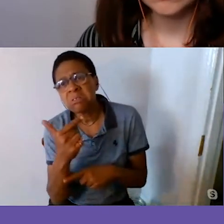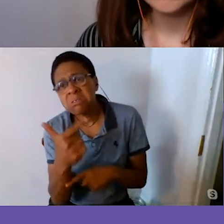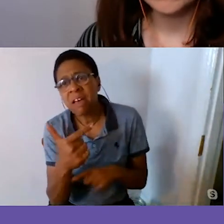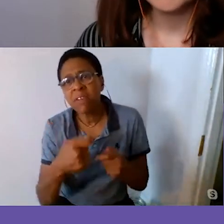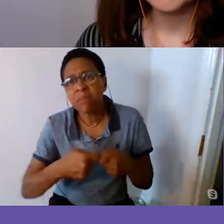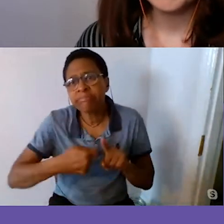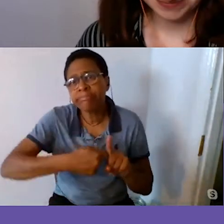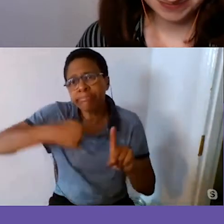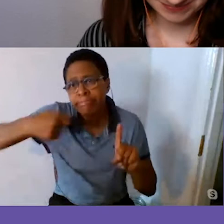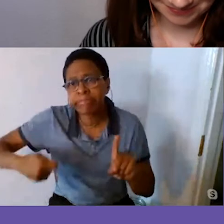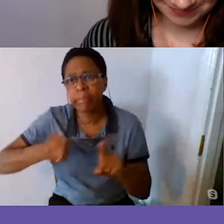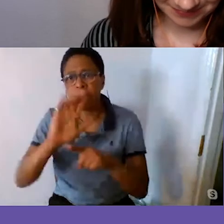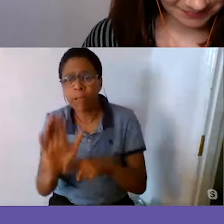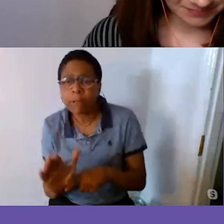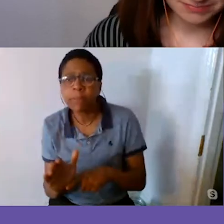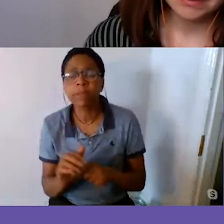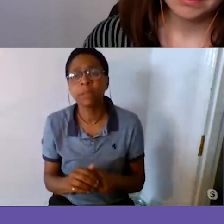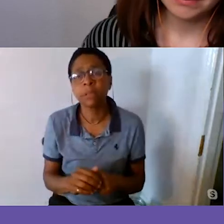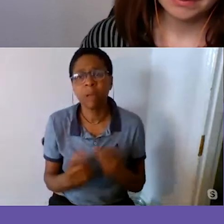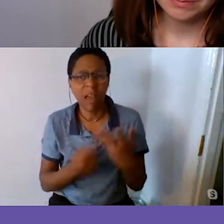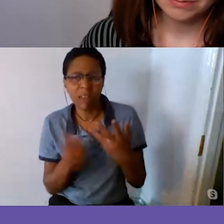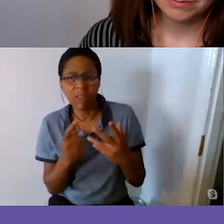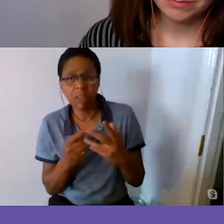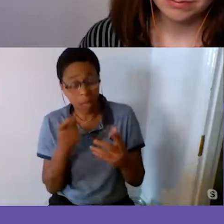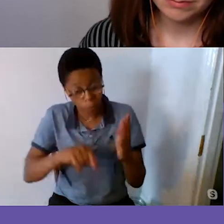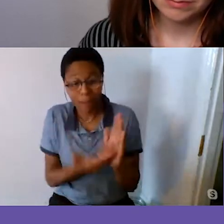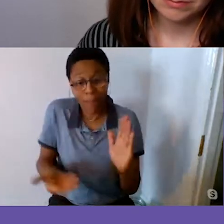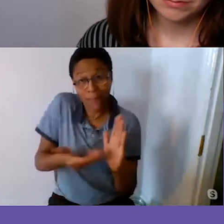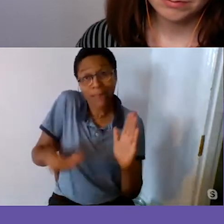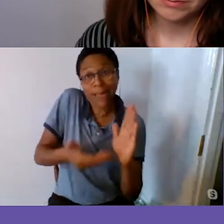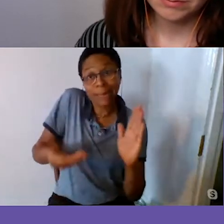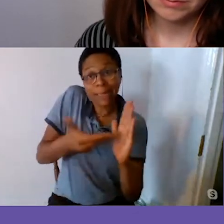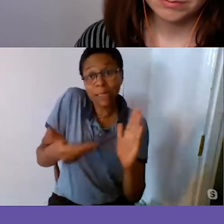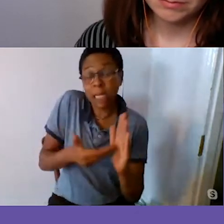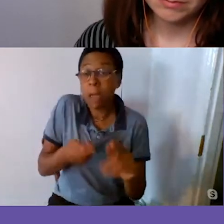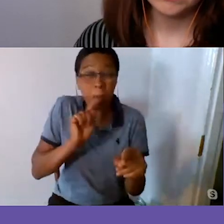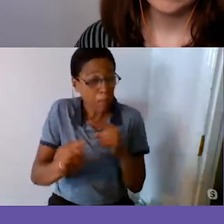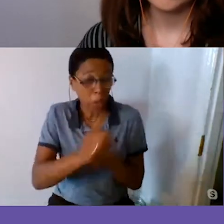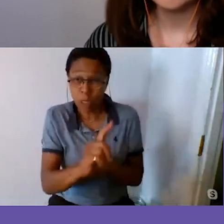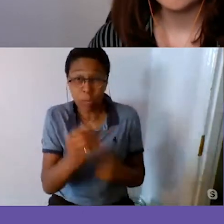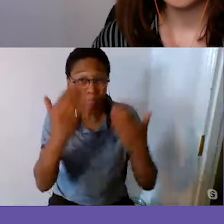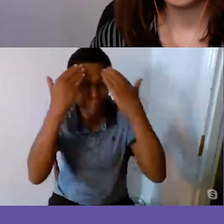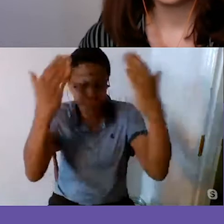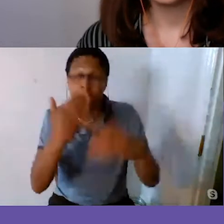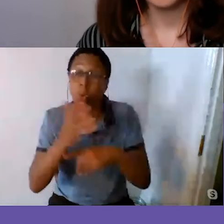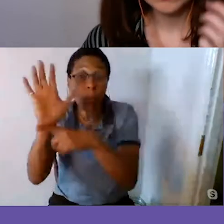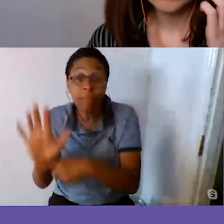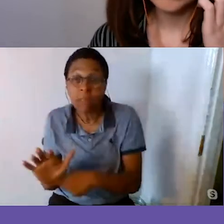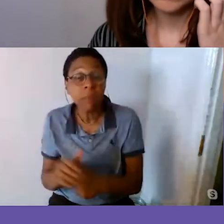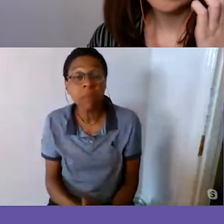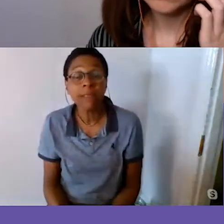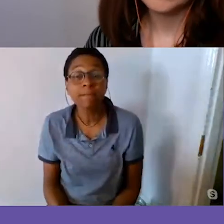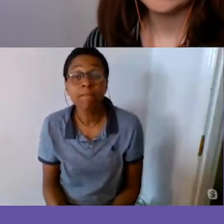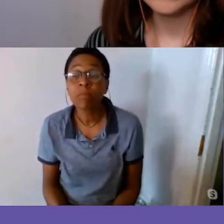going for a while. But yeah, the fact that, like, you know, most people haven't heard of these films. And so, you know, yeah, the